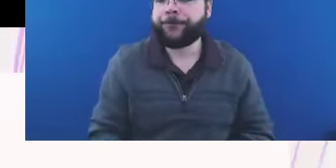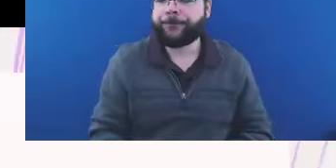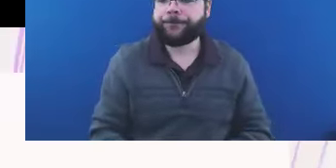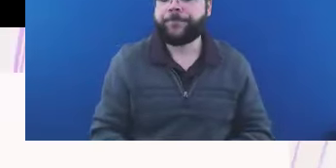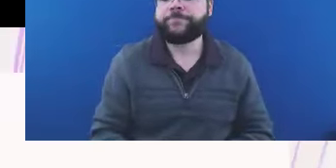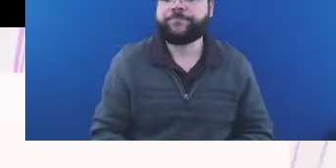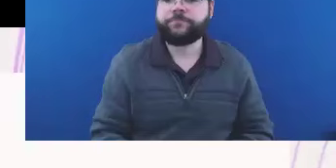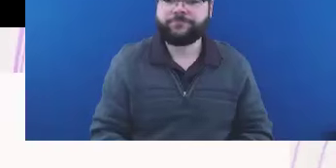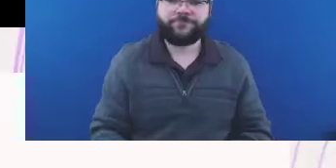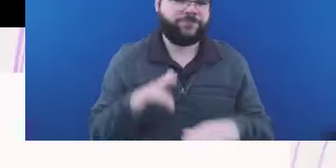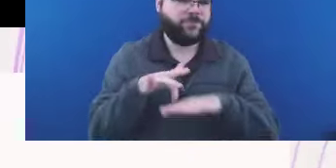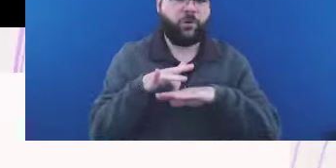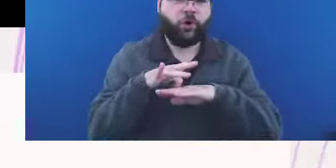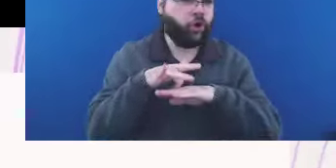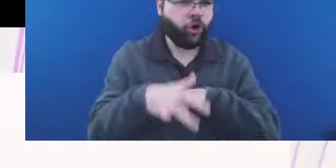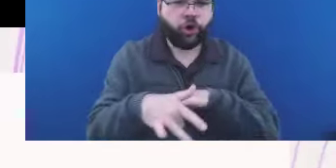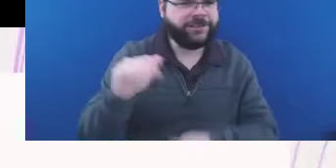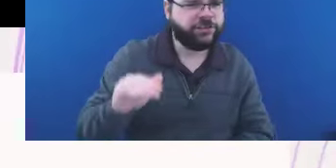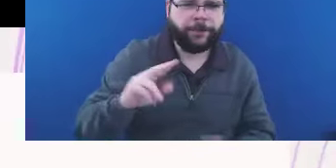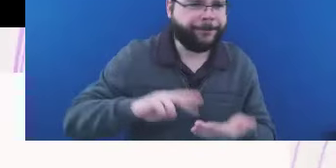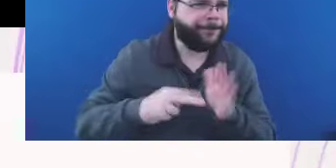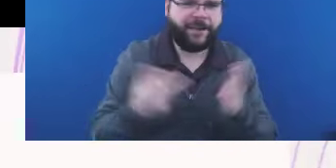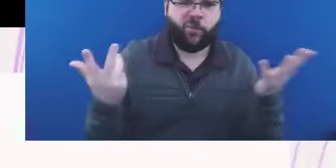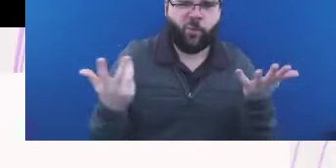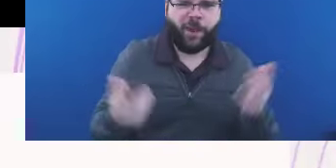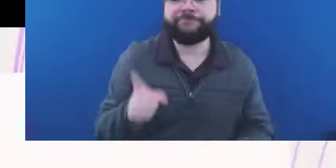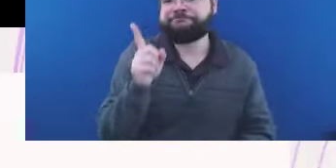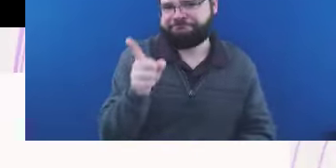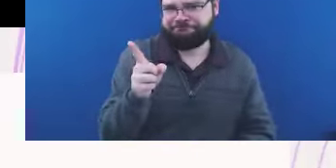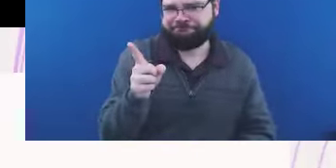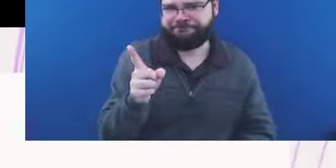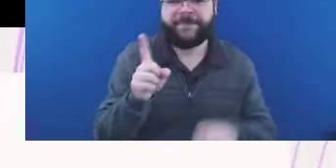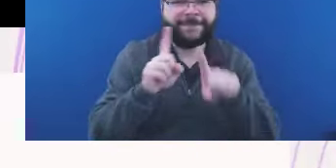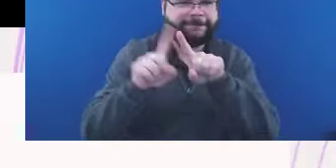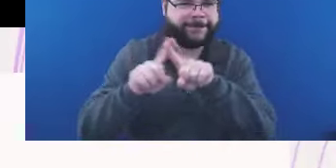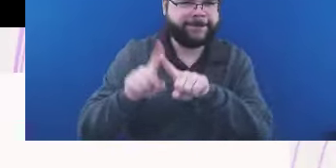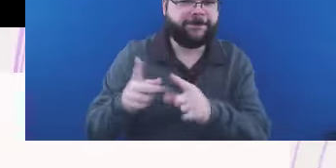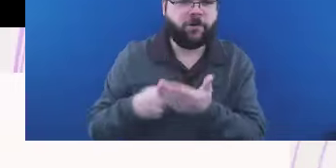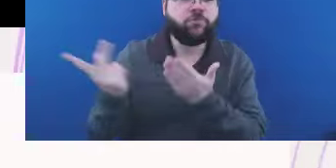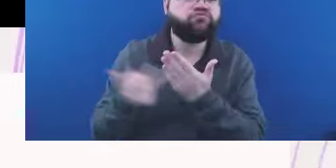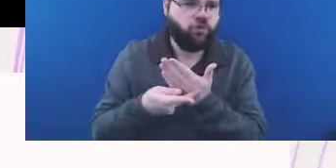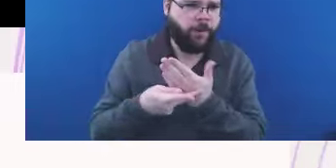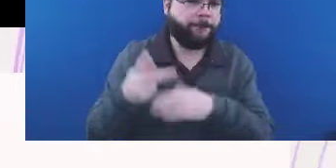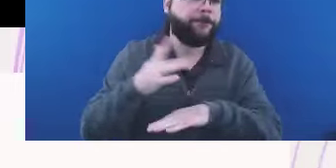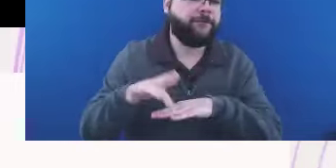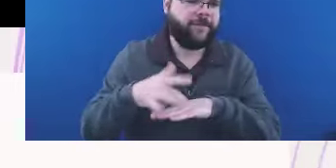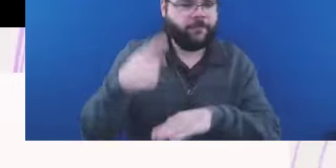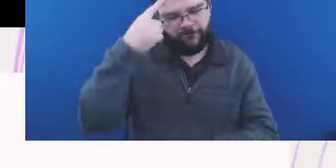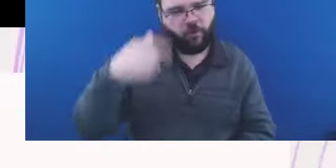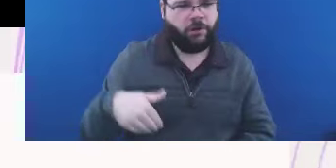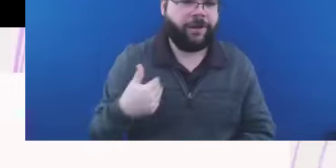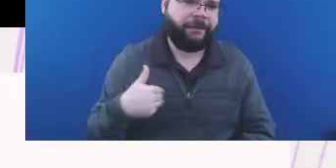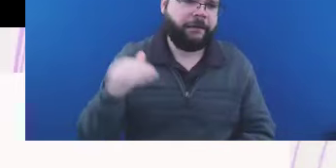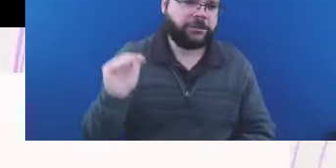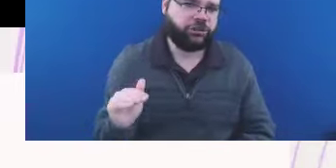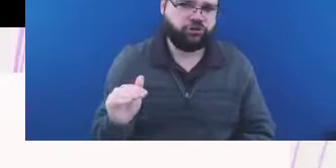So what is early childhood? Here on the slide, I have all of the different programs that are available to young children.